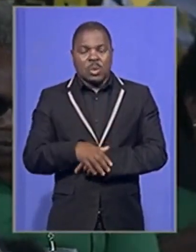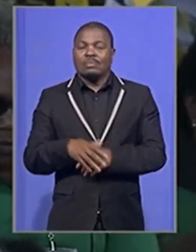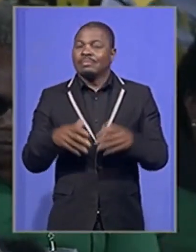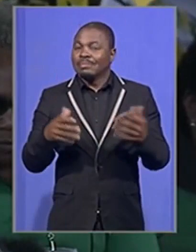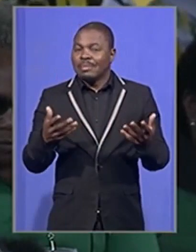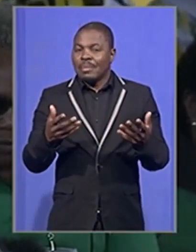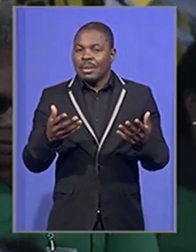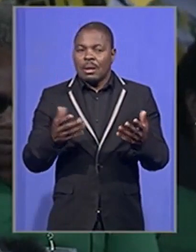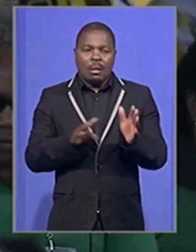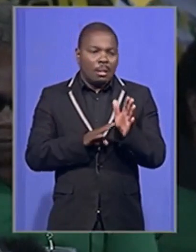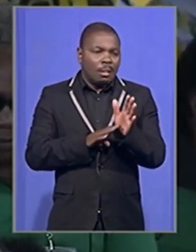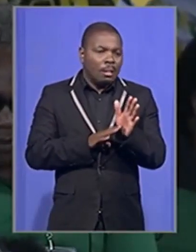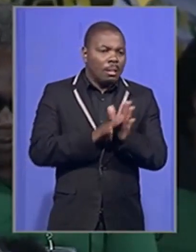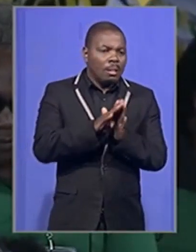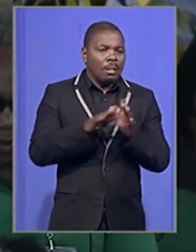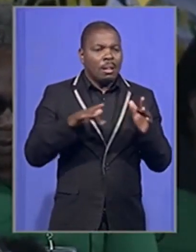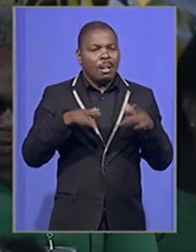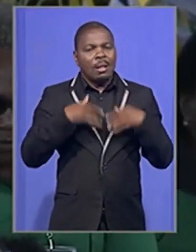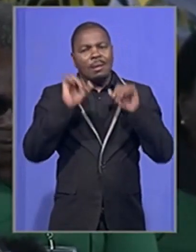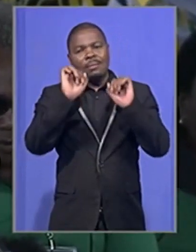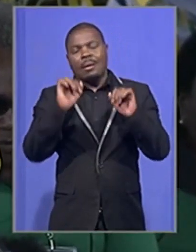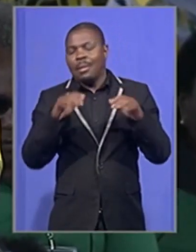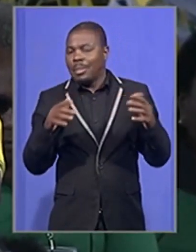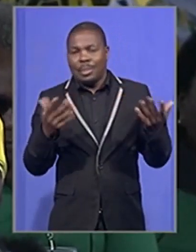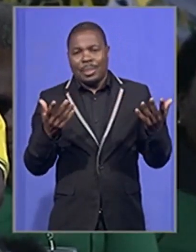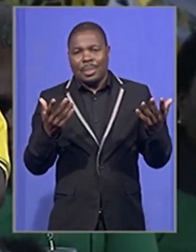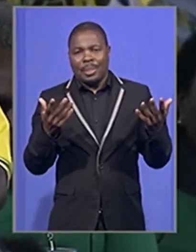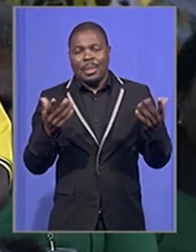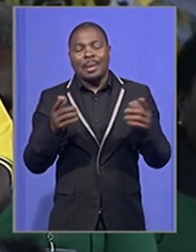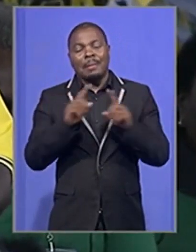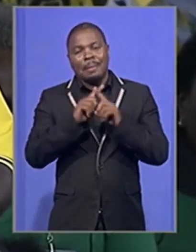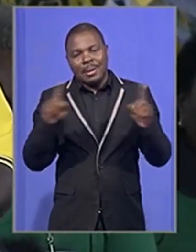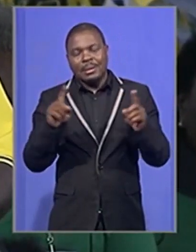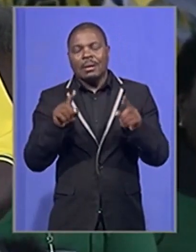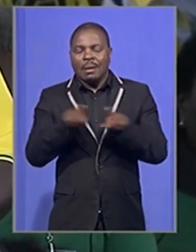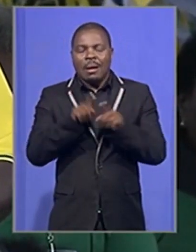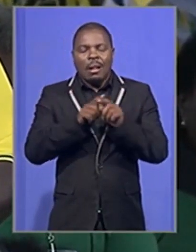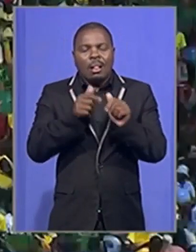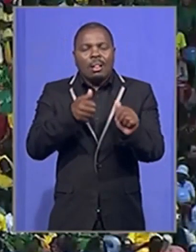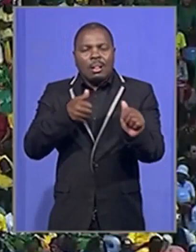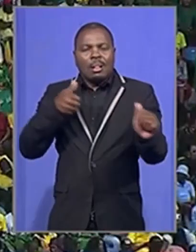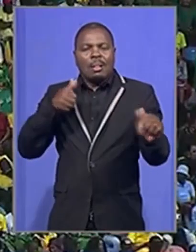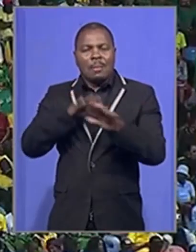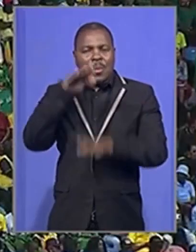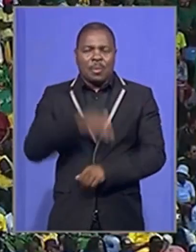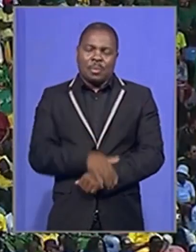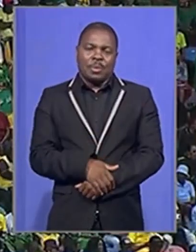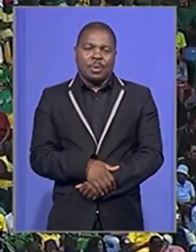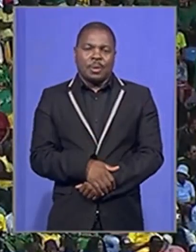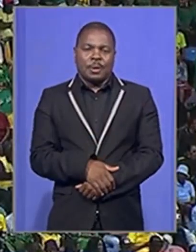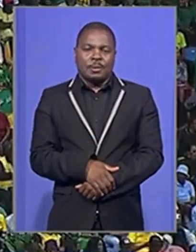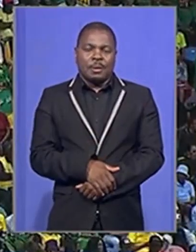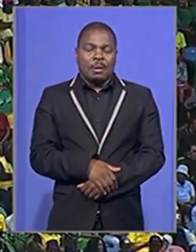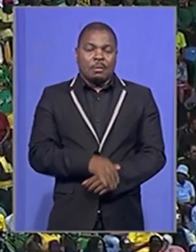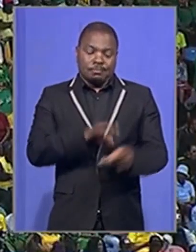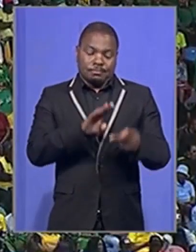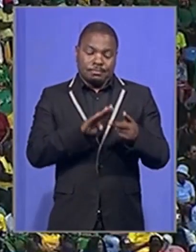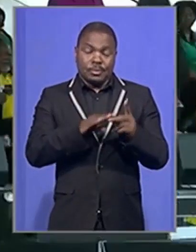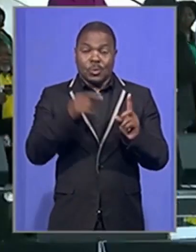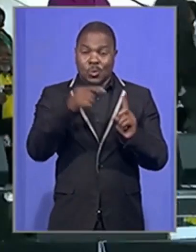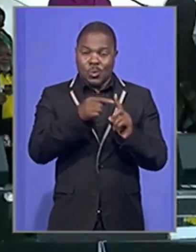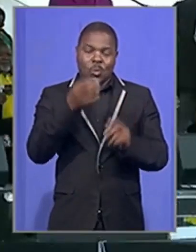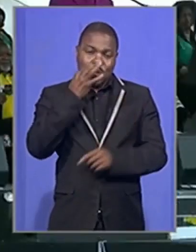o ntlefatse maphelo a bona o ba khotlisetsa morao. Mopresidente o boetse a seolla ka